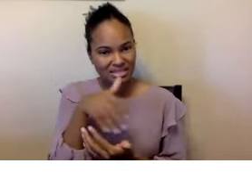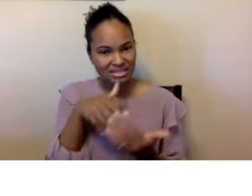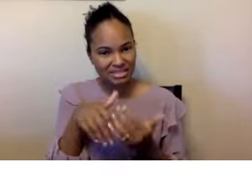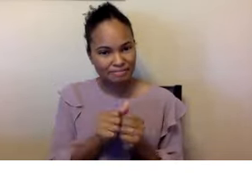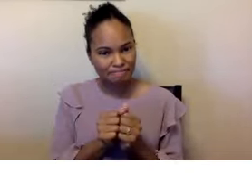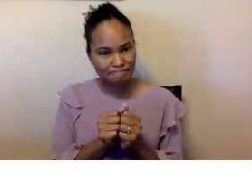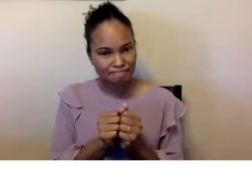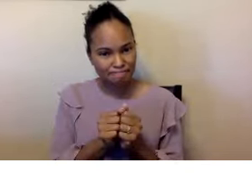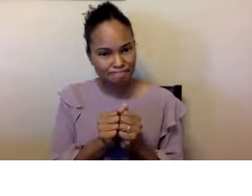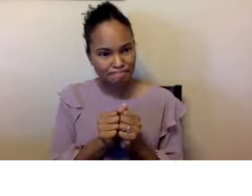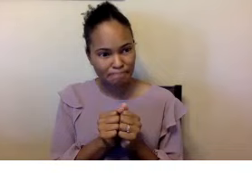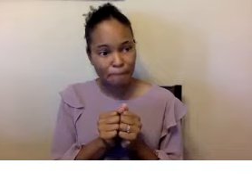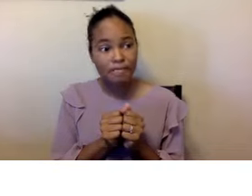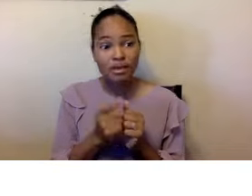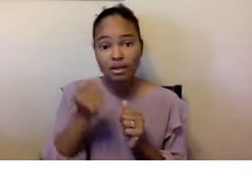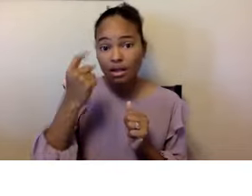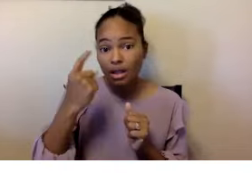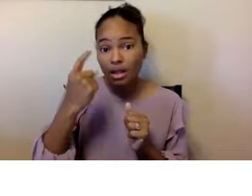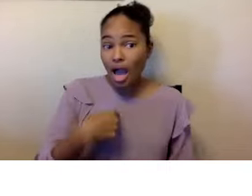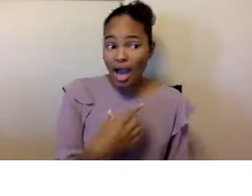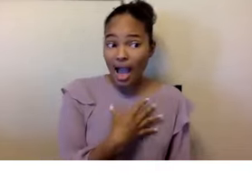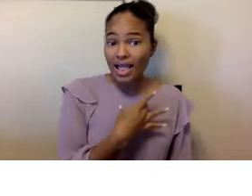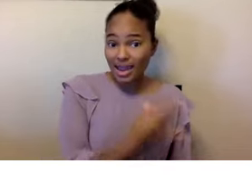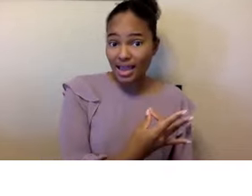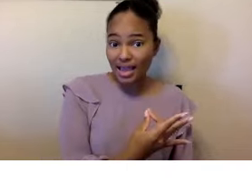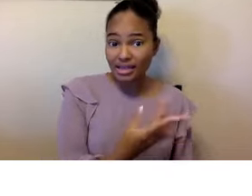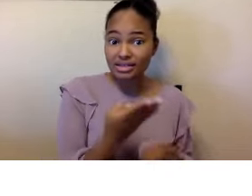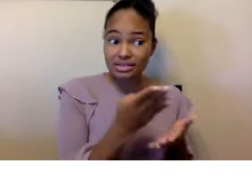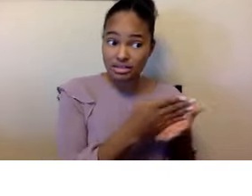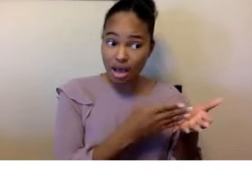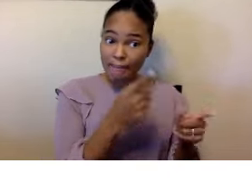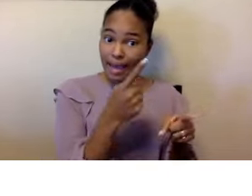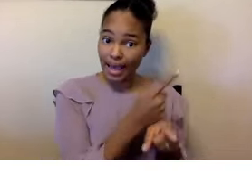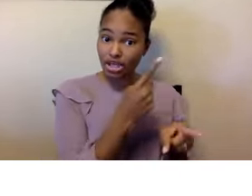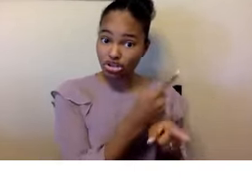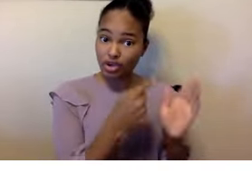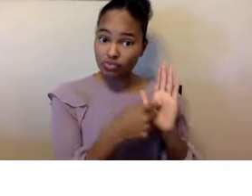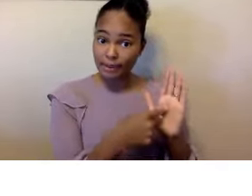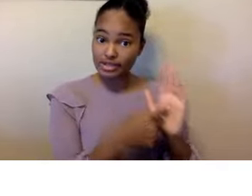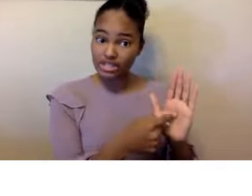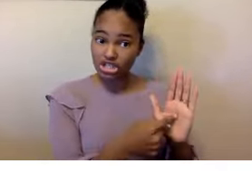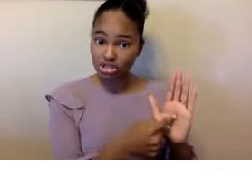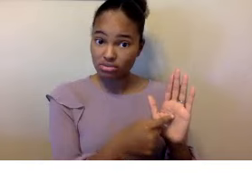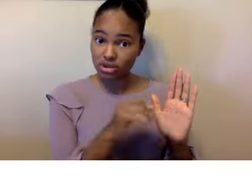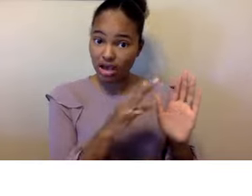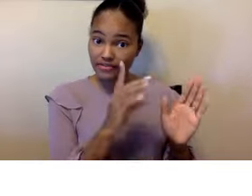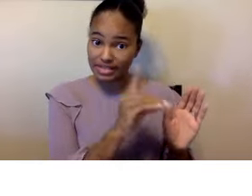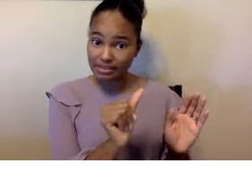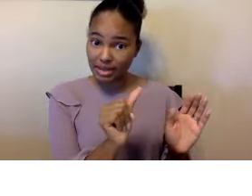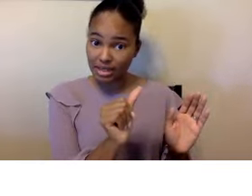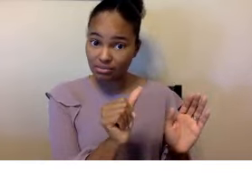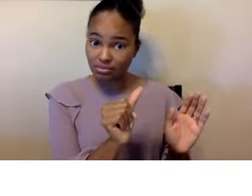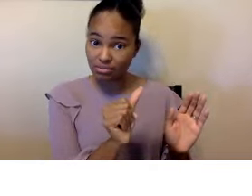I like some of the more accurate representation of disability coming out right now, even by